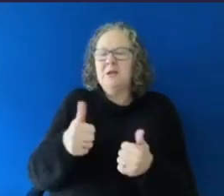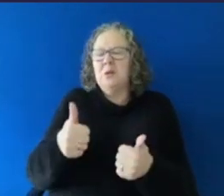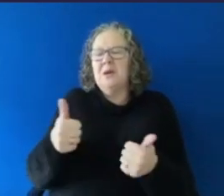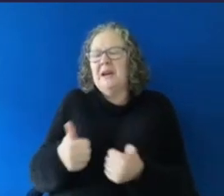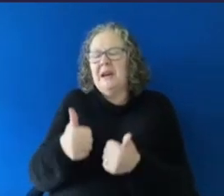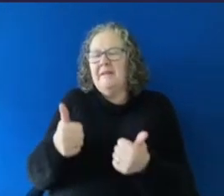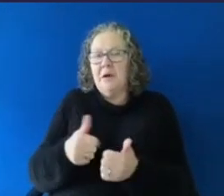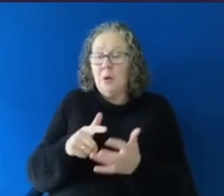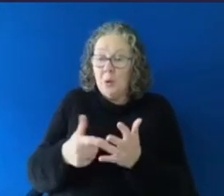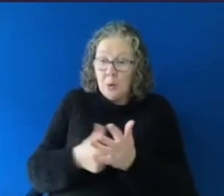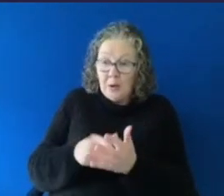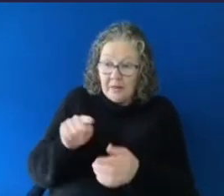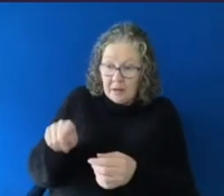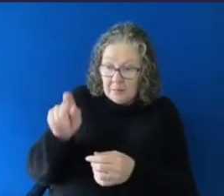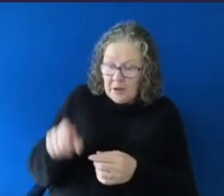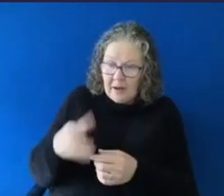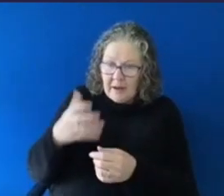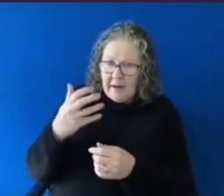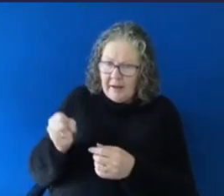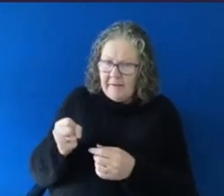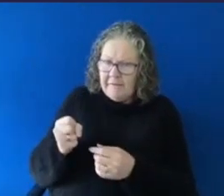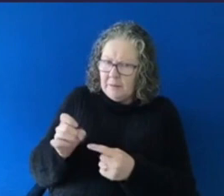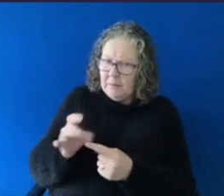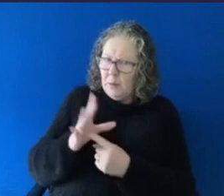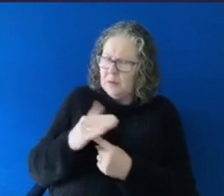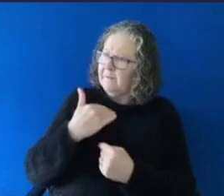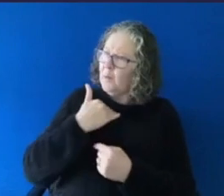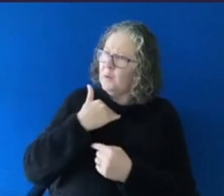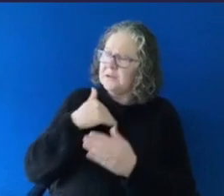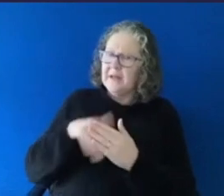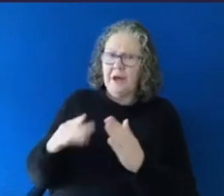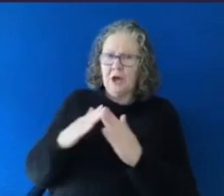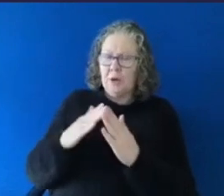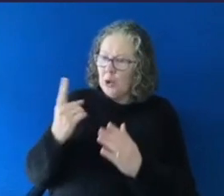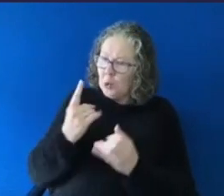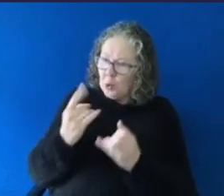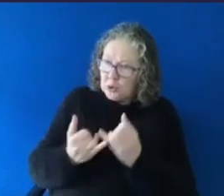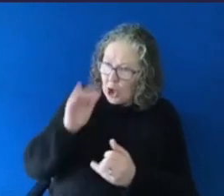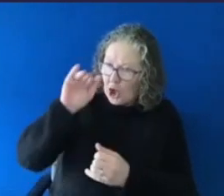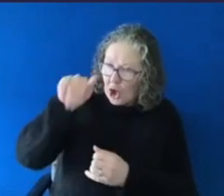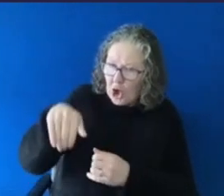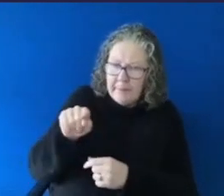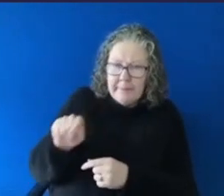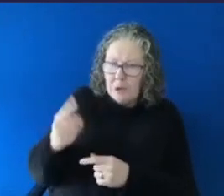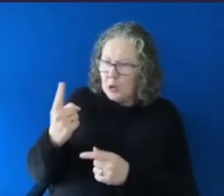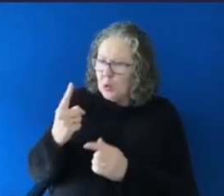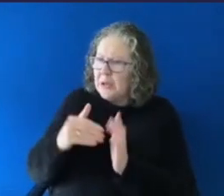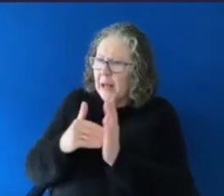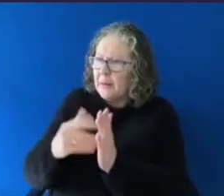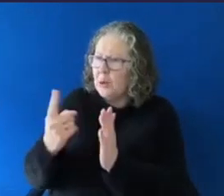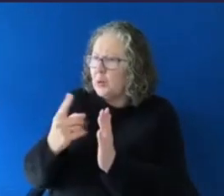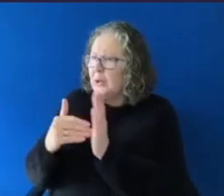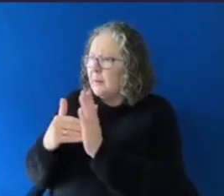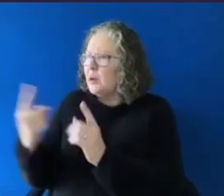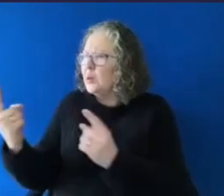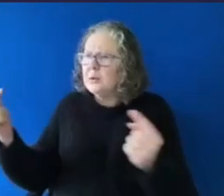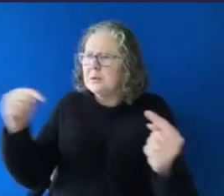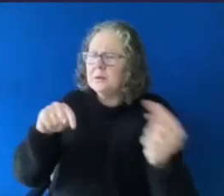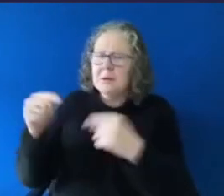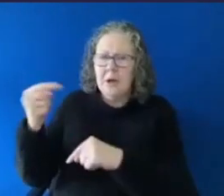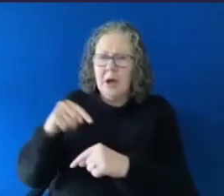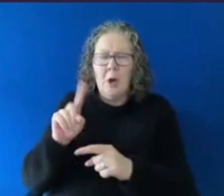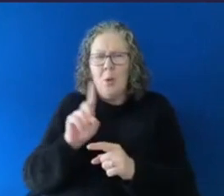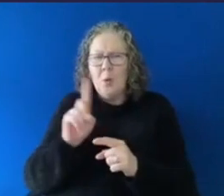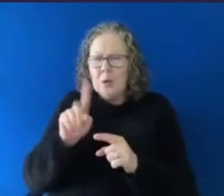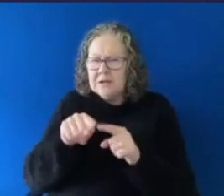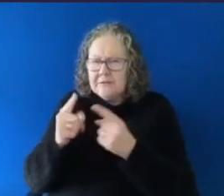have a significant voice in this home? Whose home is it? Who's helping who? What contributions are being made through role? What messages are you